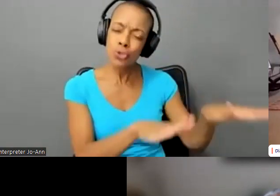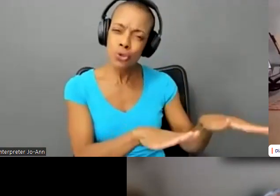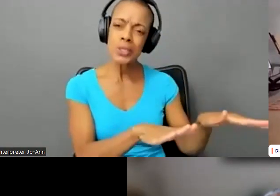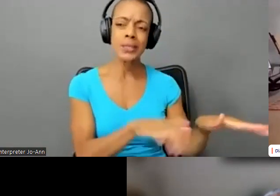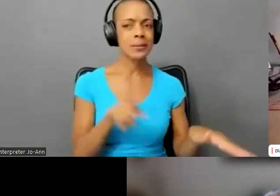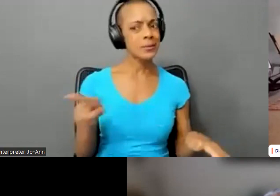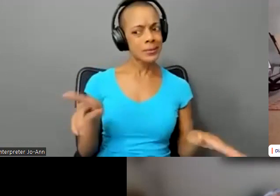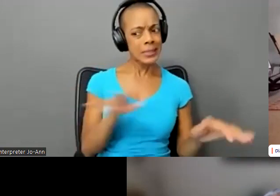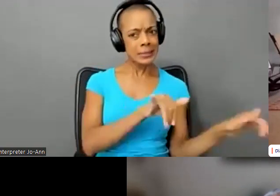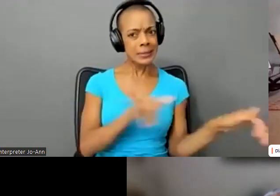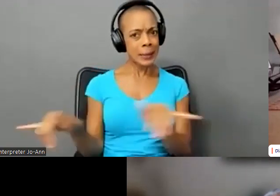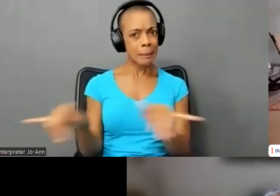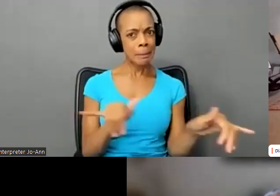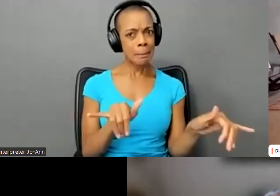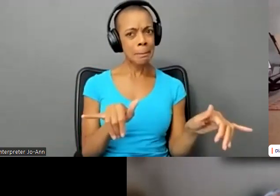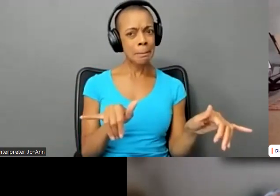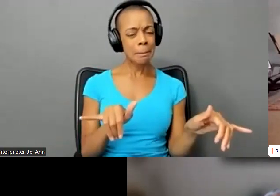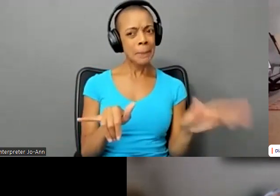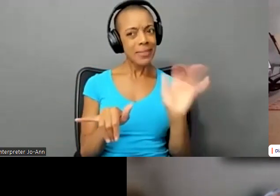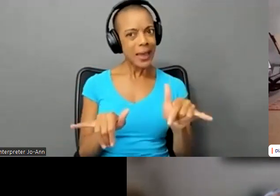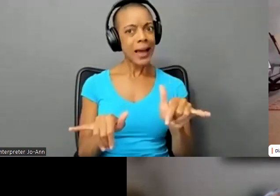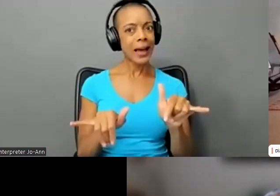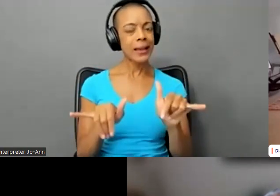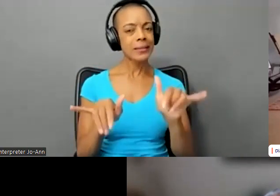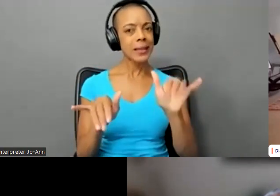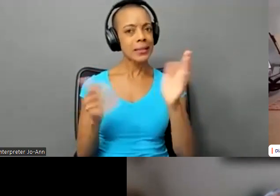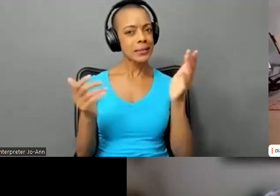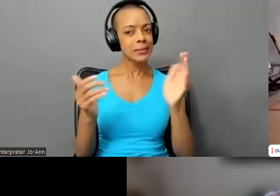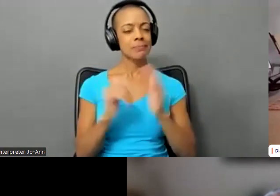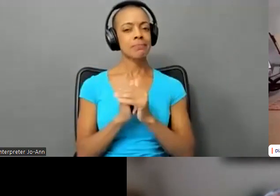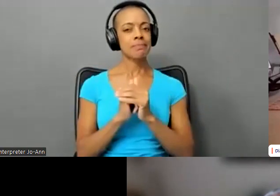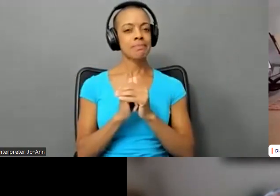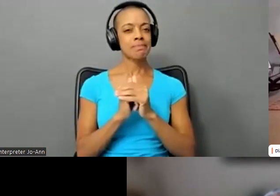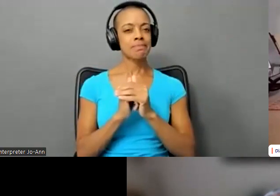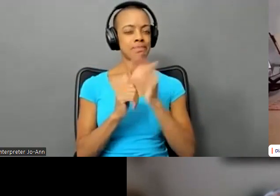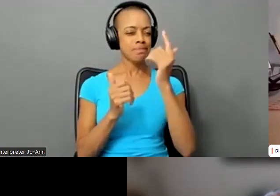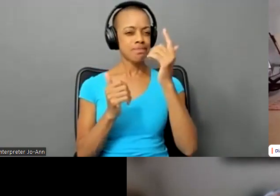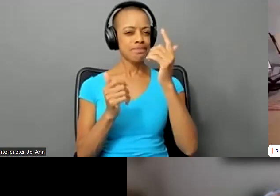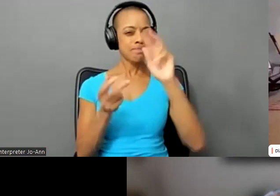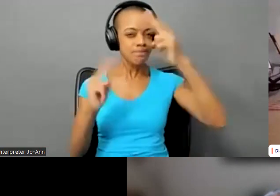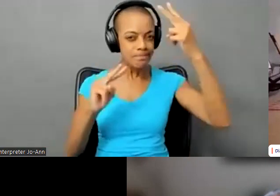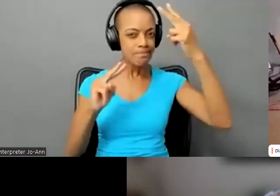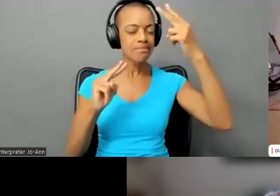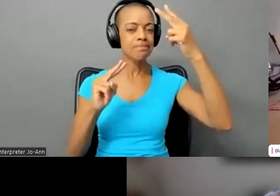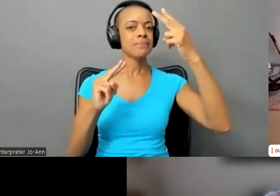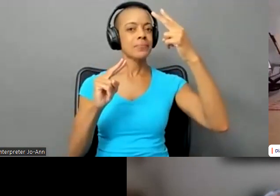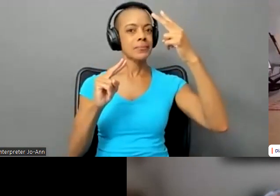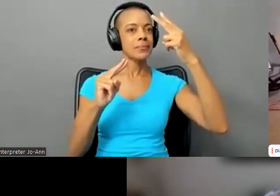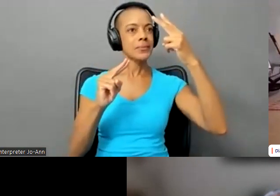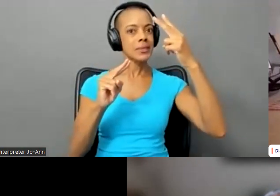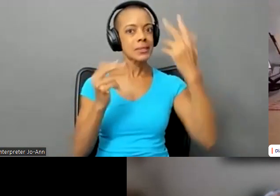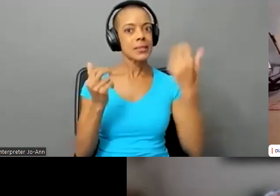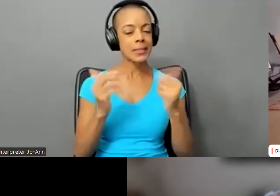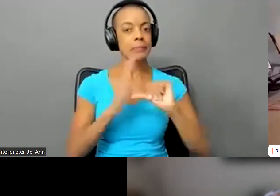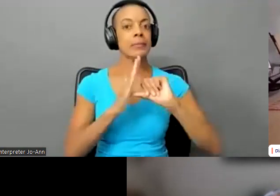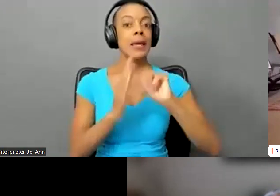think just reinforces those stereotypes that, you know, UNWA has fought for a long time,